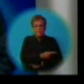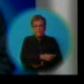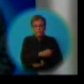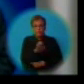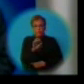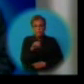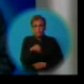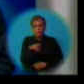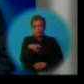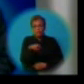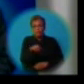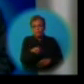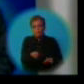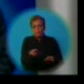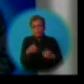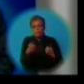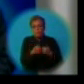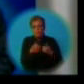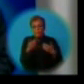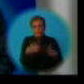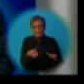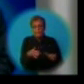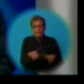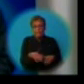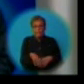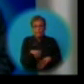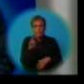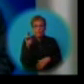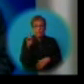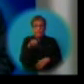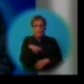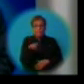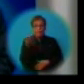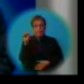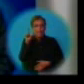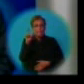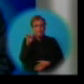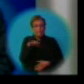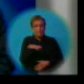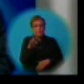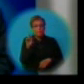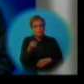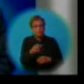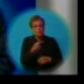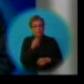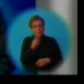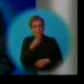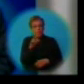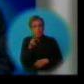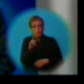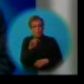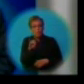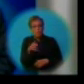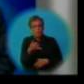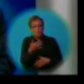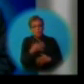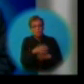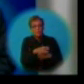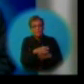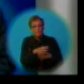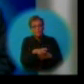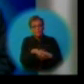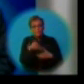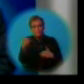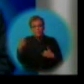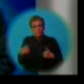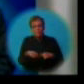Crumpton Street. The match ended in a no decision, but Alexandra are reportedly charging that College took the covers off